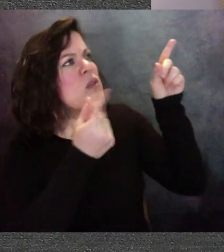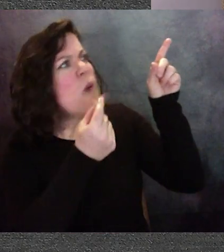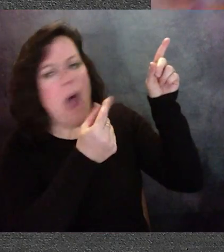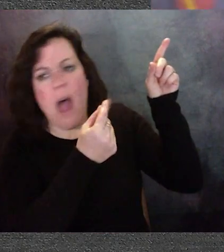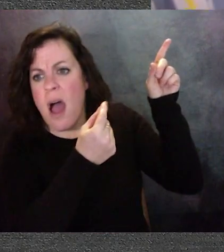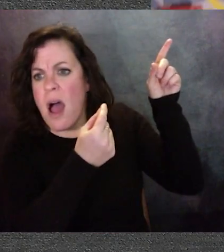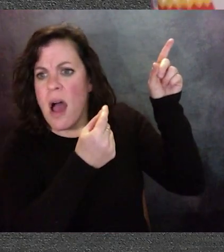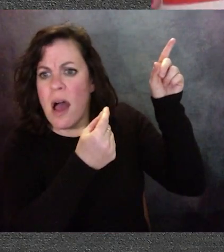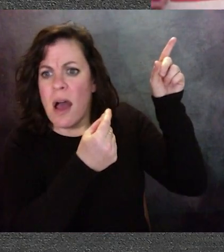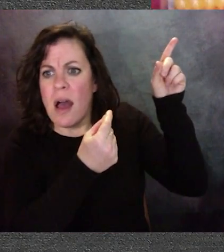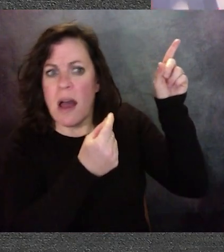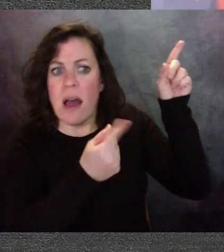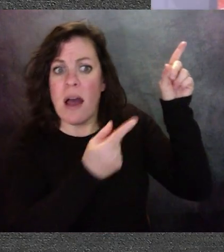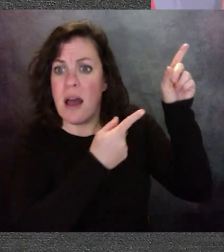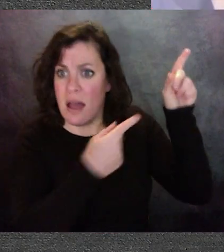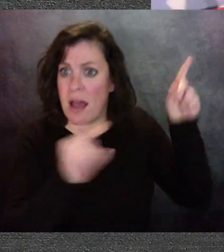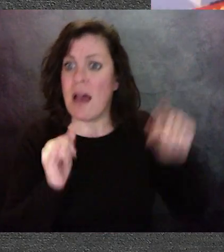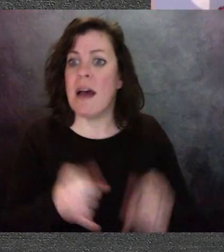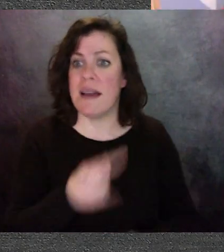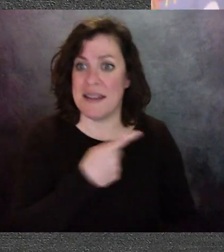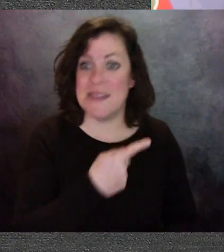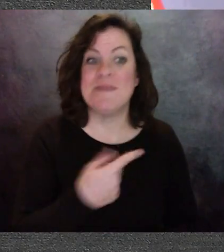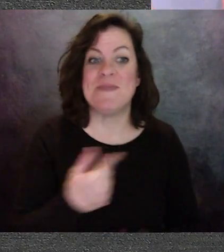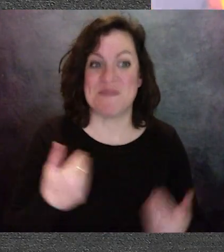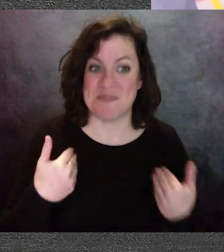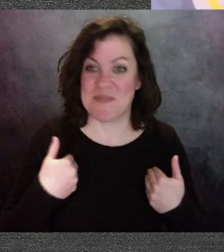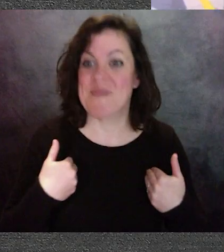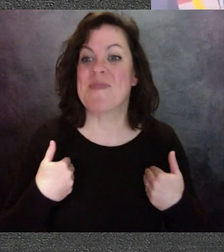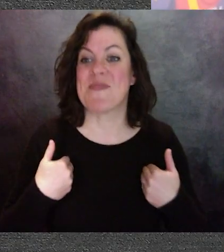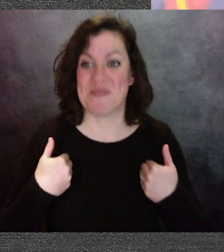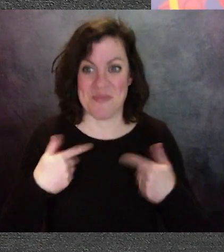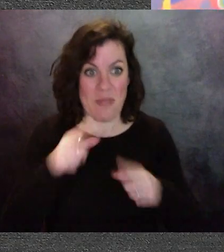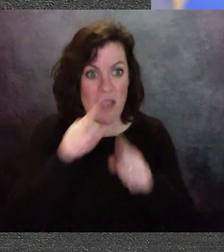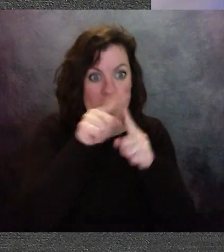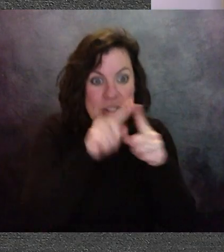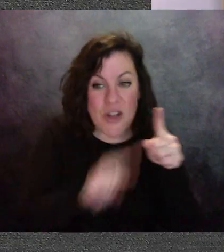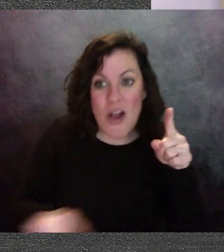blankets? Circles, right? All their blankets have circles on them.